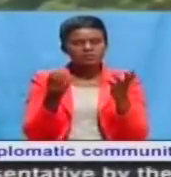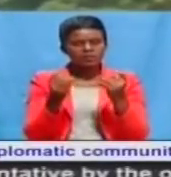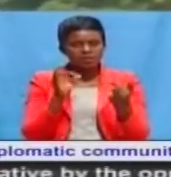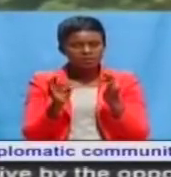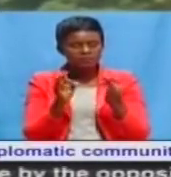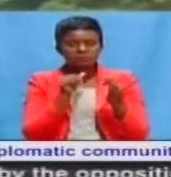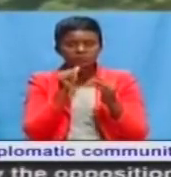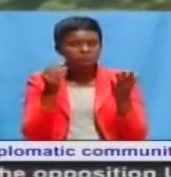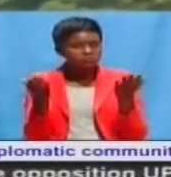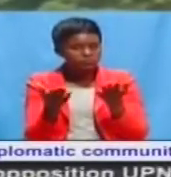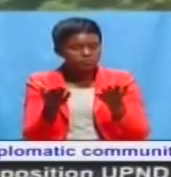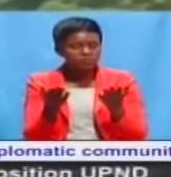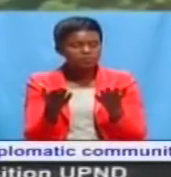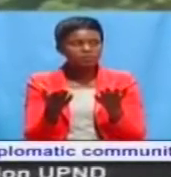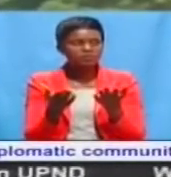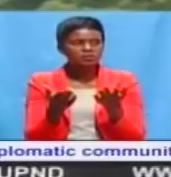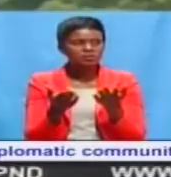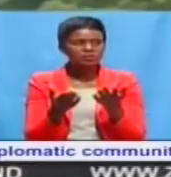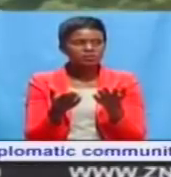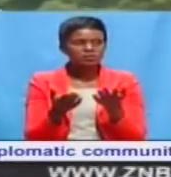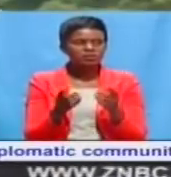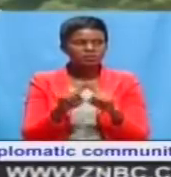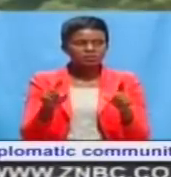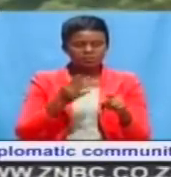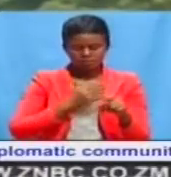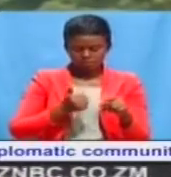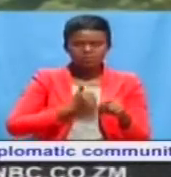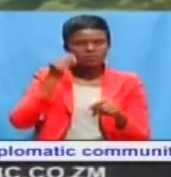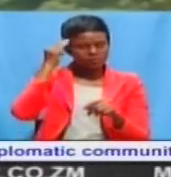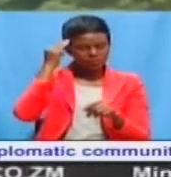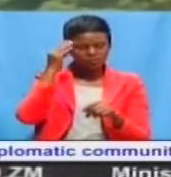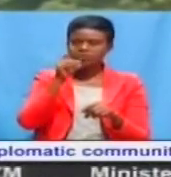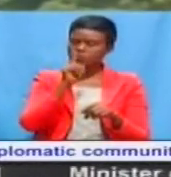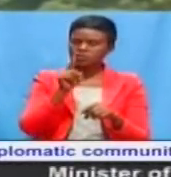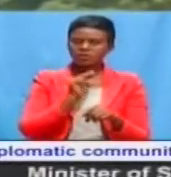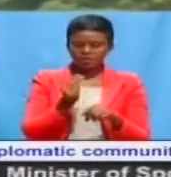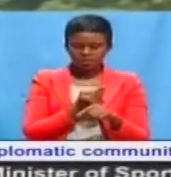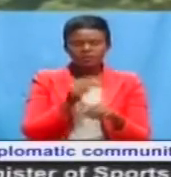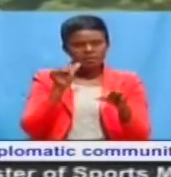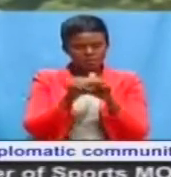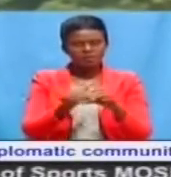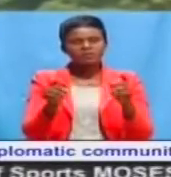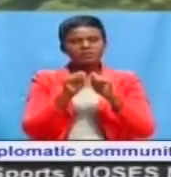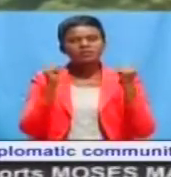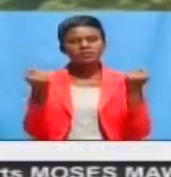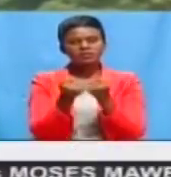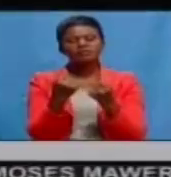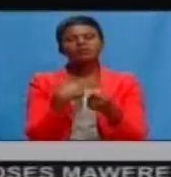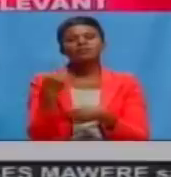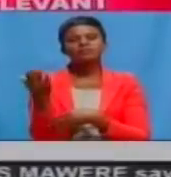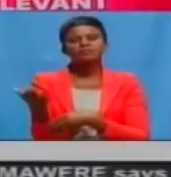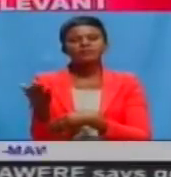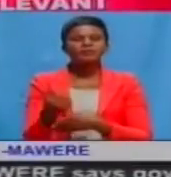he's not, then we can talk about him. But as far as we're concerned, as it is right now, he's with us, so he's part of the plan.